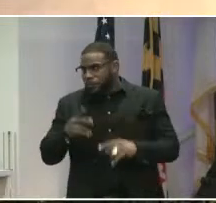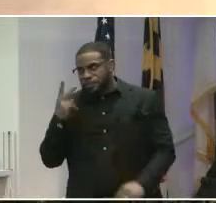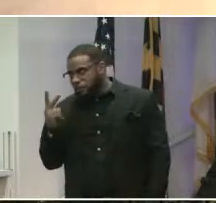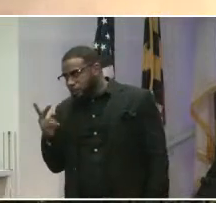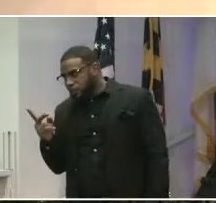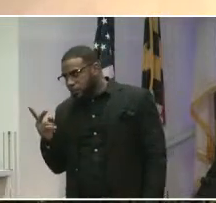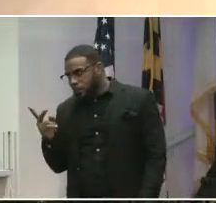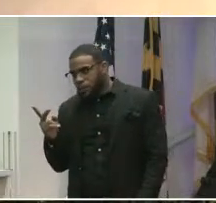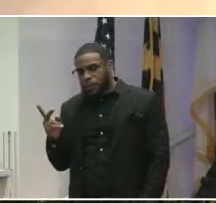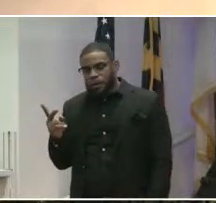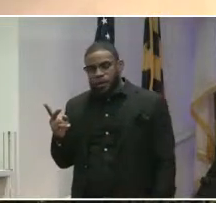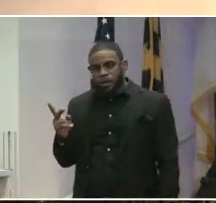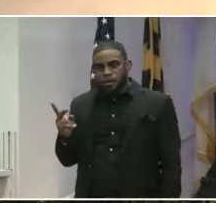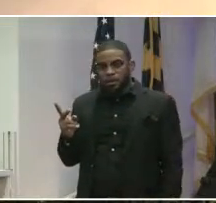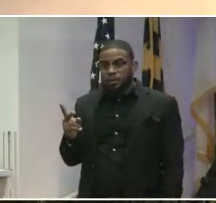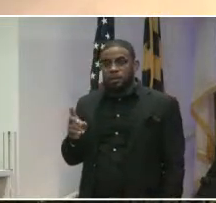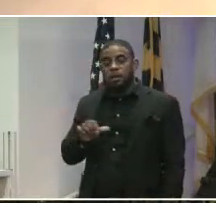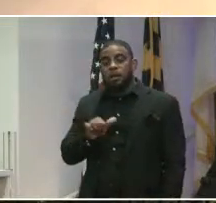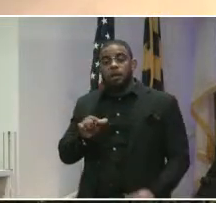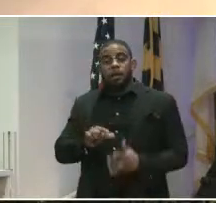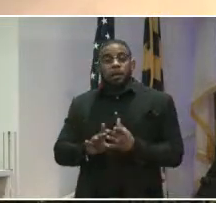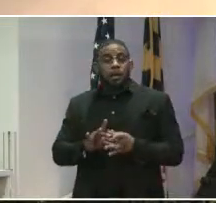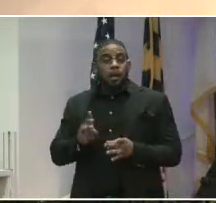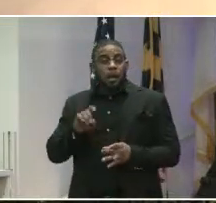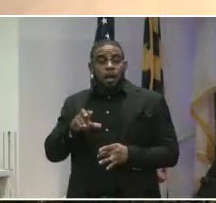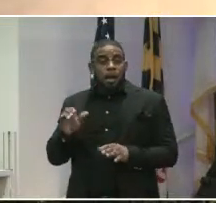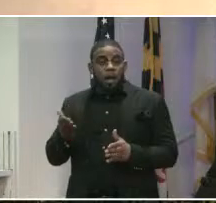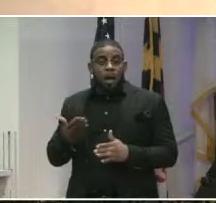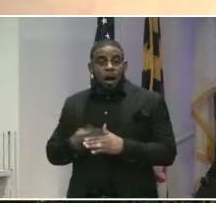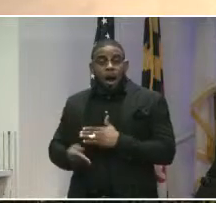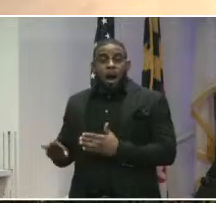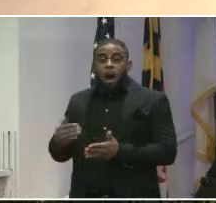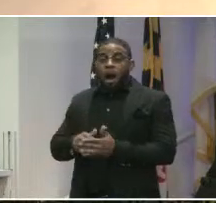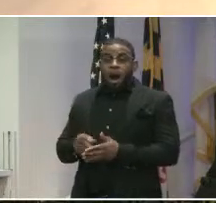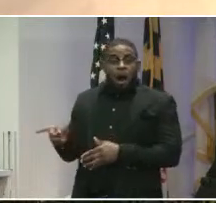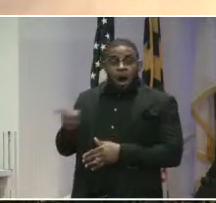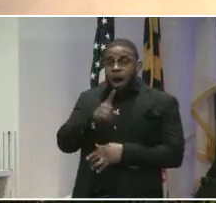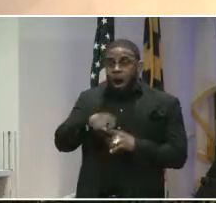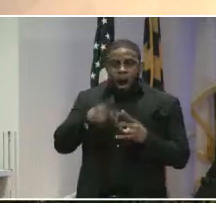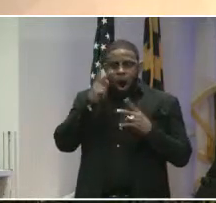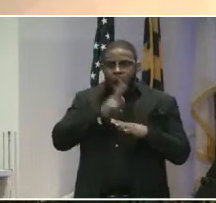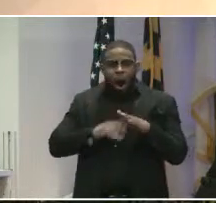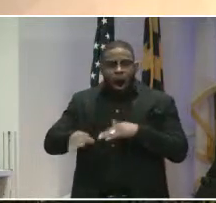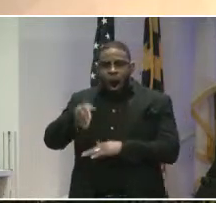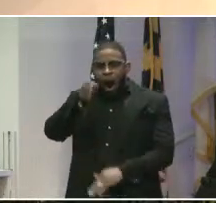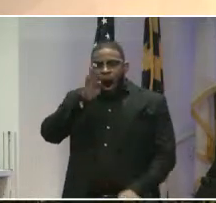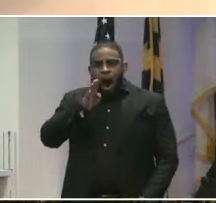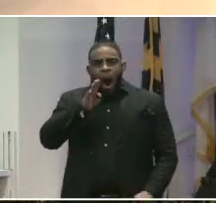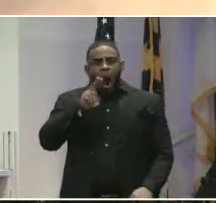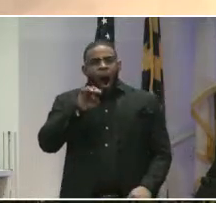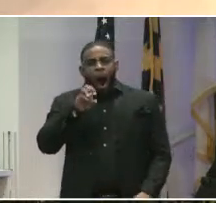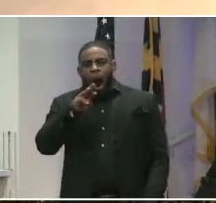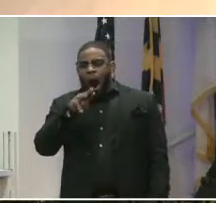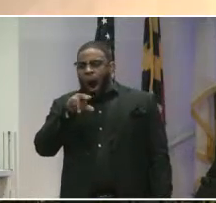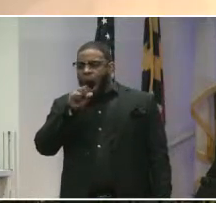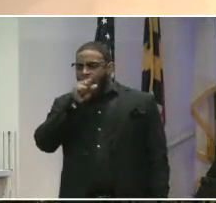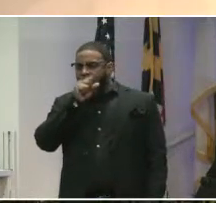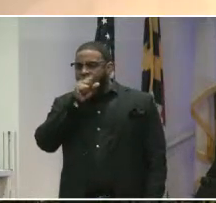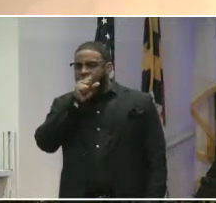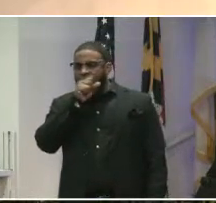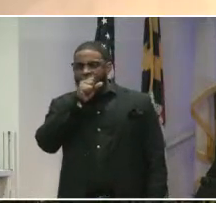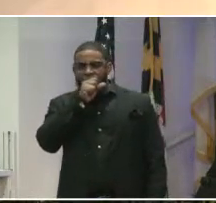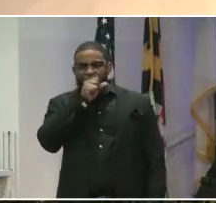it. In other verses, it says, unless someone is born again, he or she cannot see the kingdom of God. Nicodemus